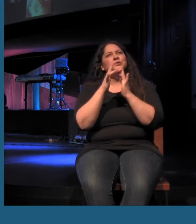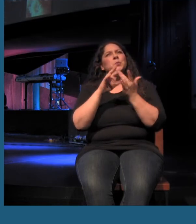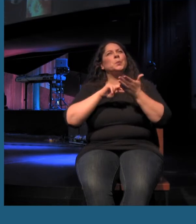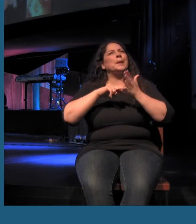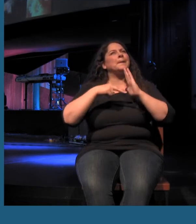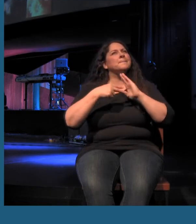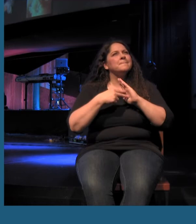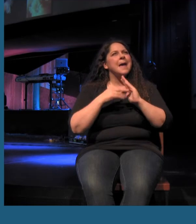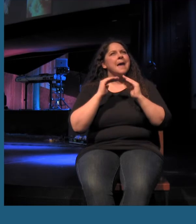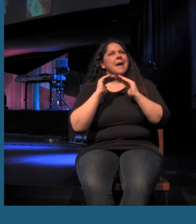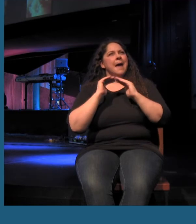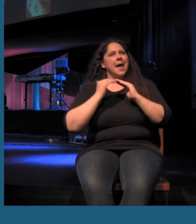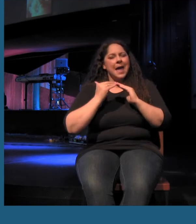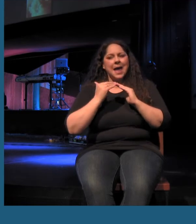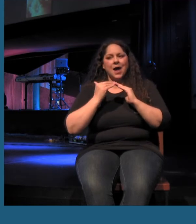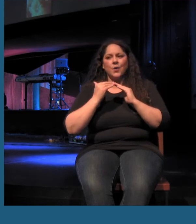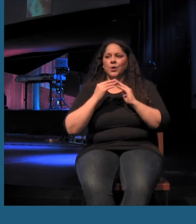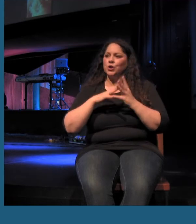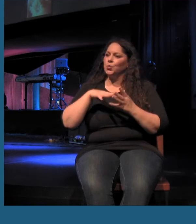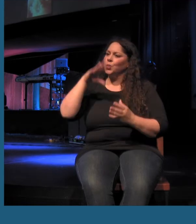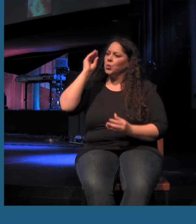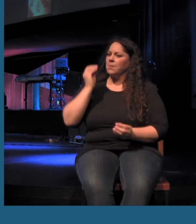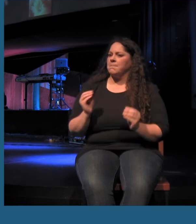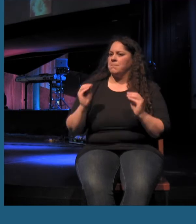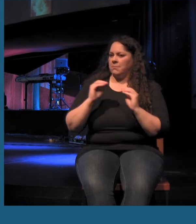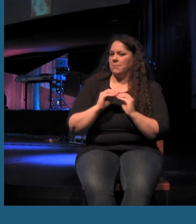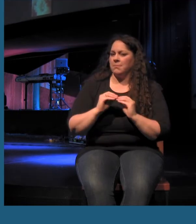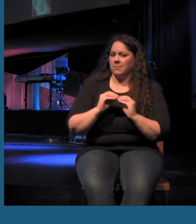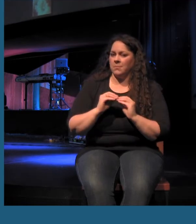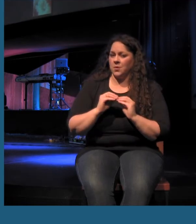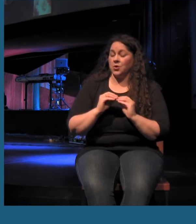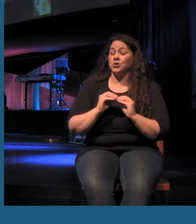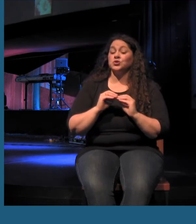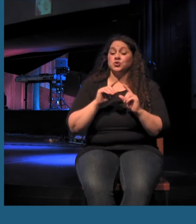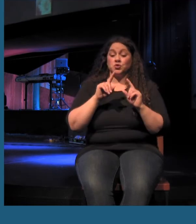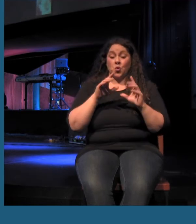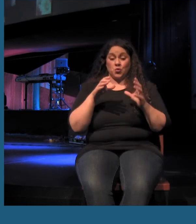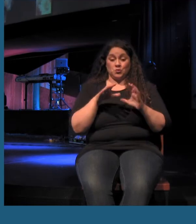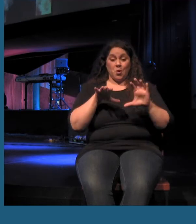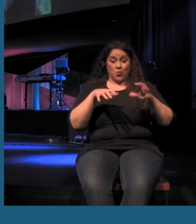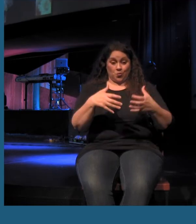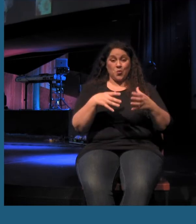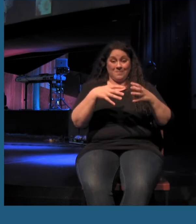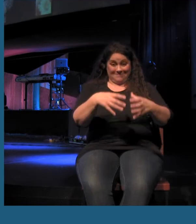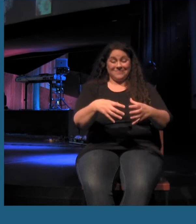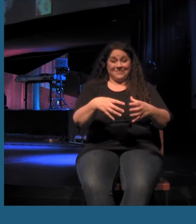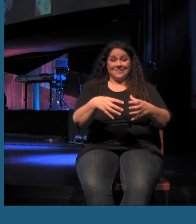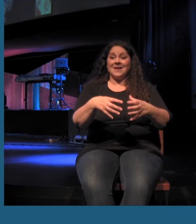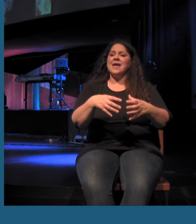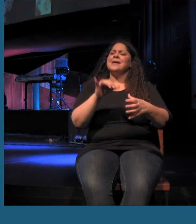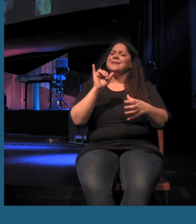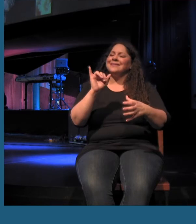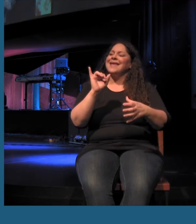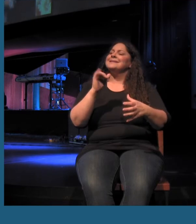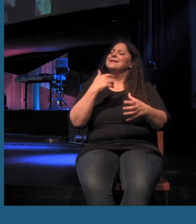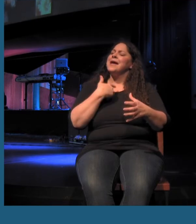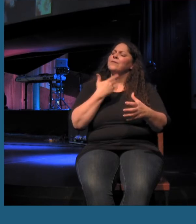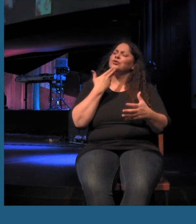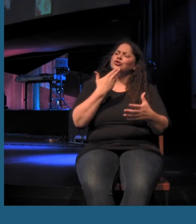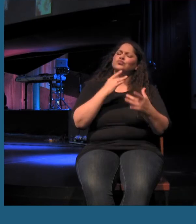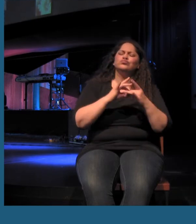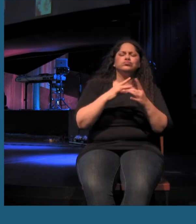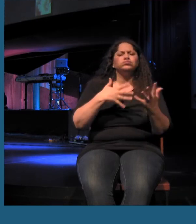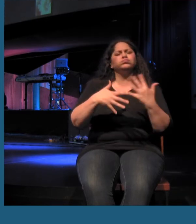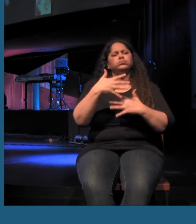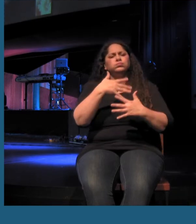How do I follow Jesus? So when we get together in groups, it should be relational and it should be